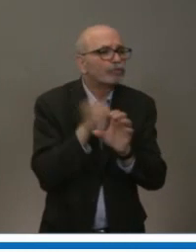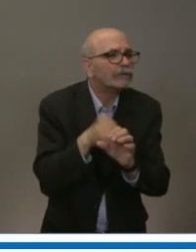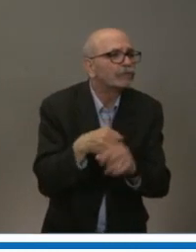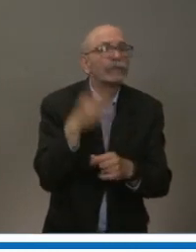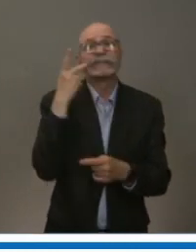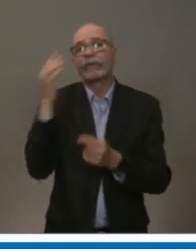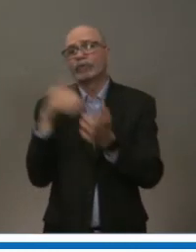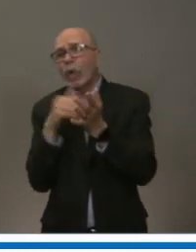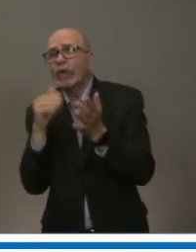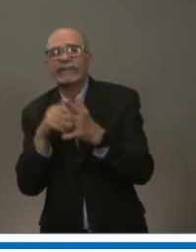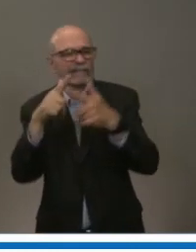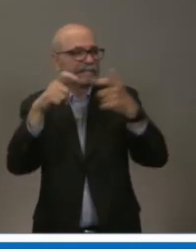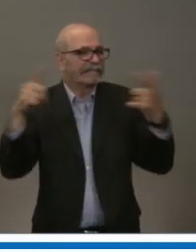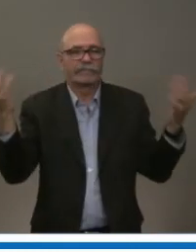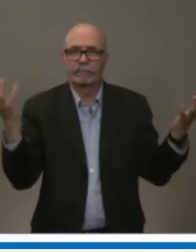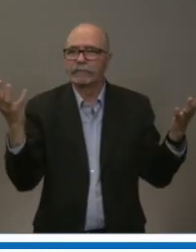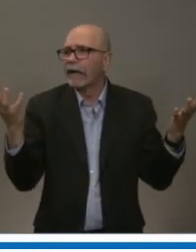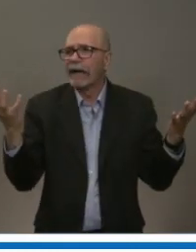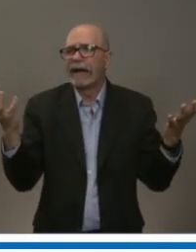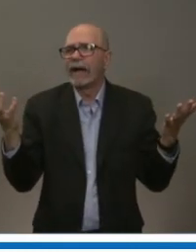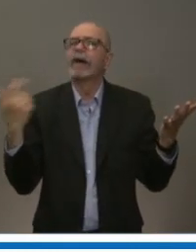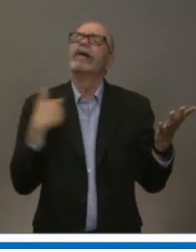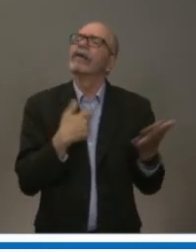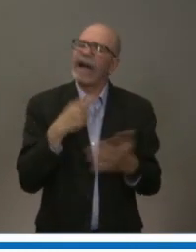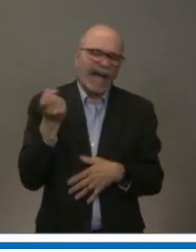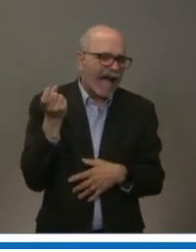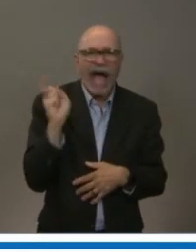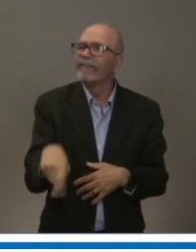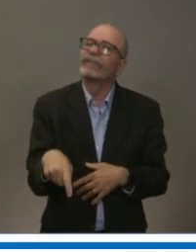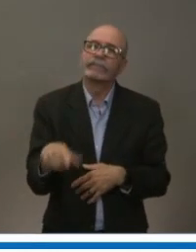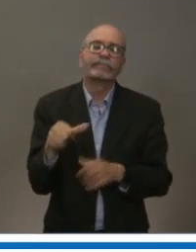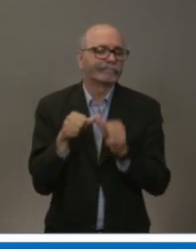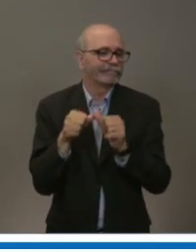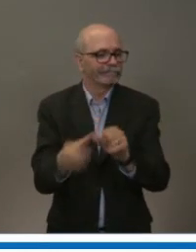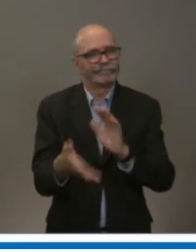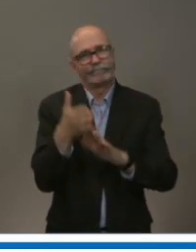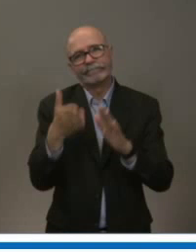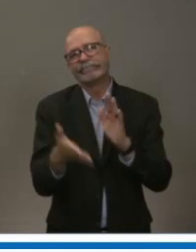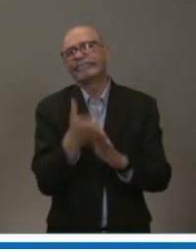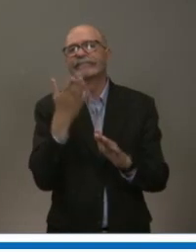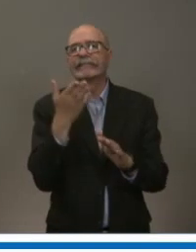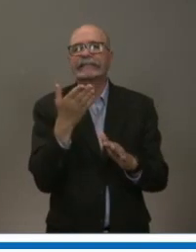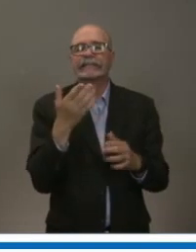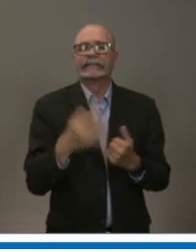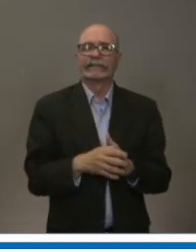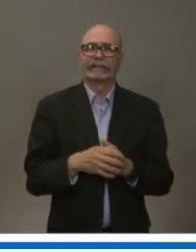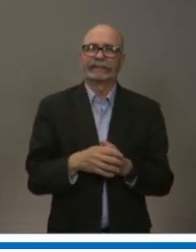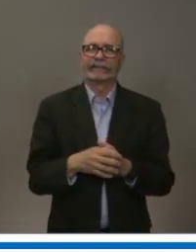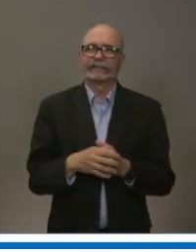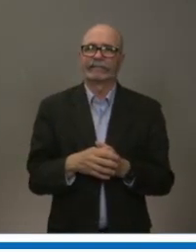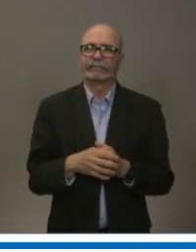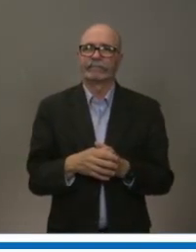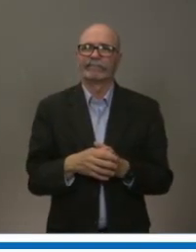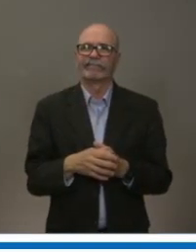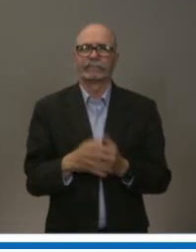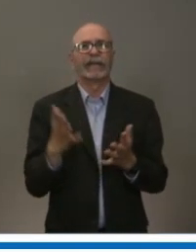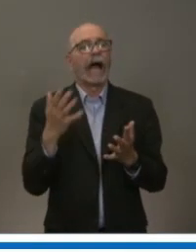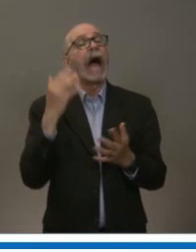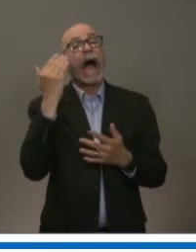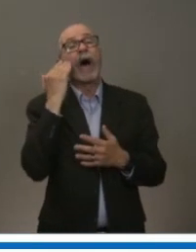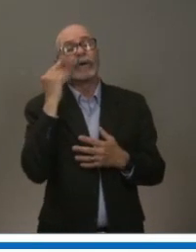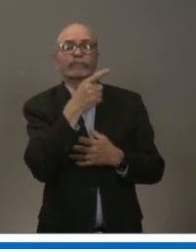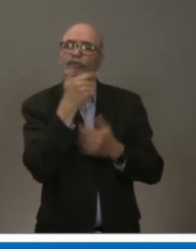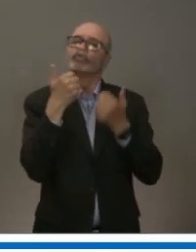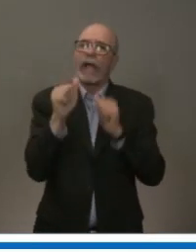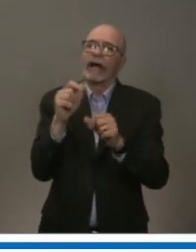to maintain buses and transit as an essential service, but doing that in a way that's as safe as possible.